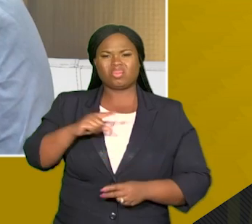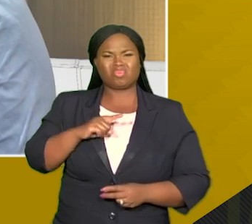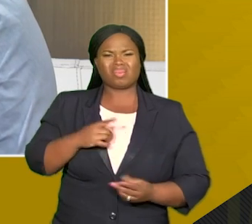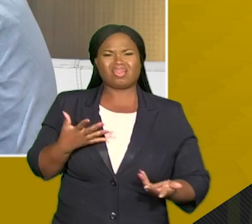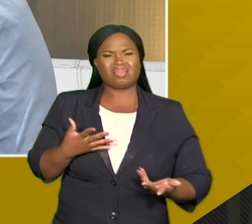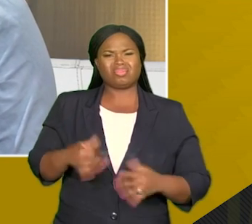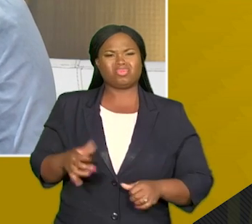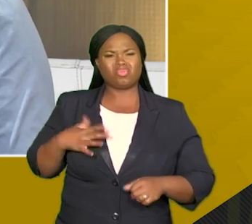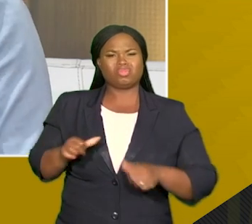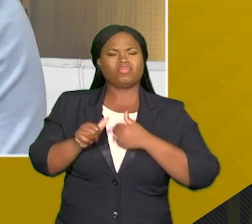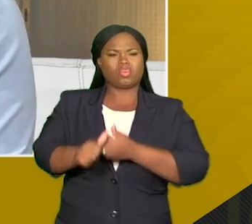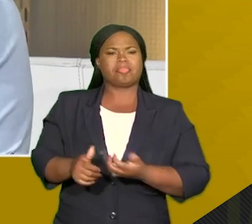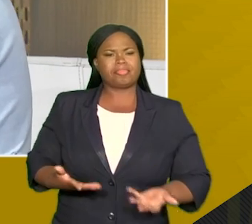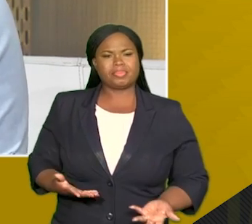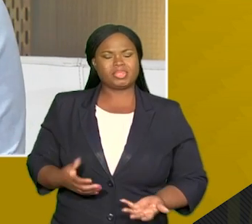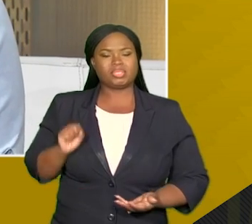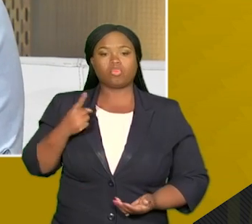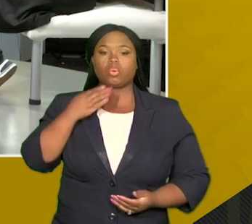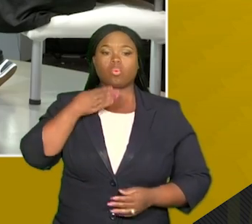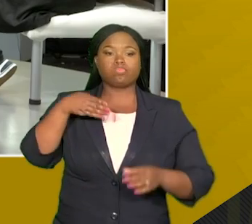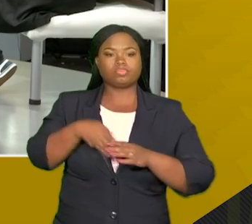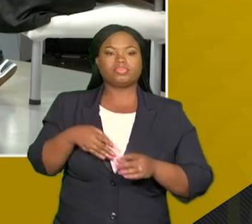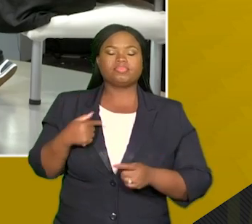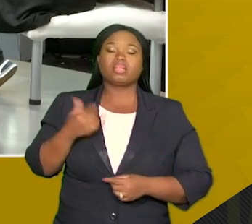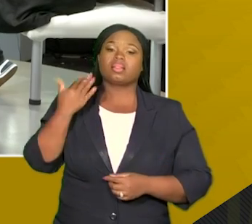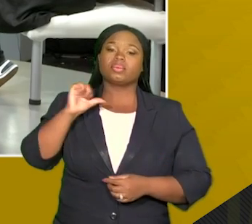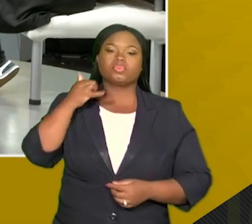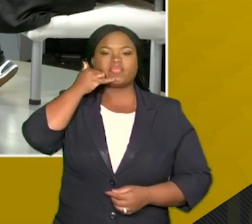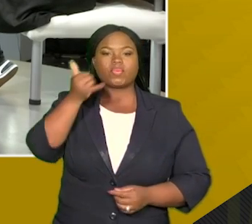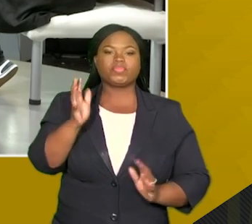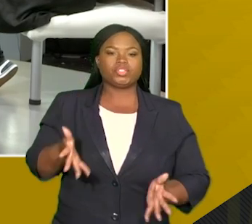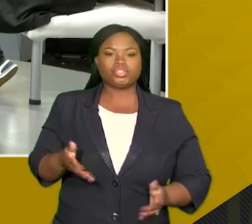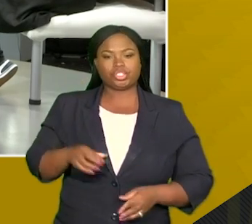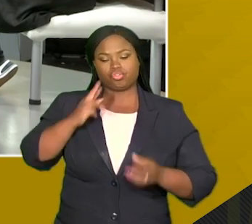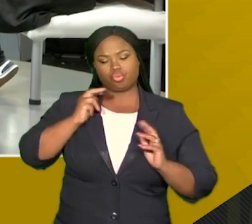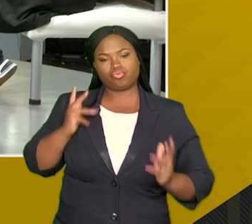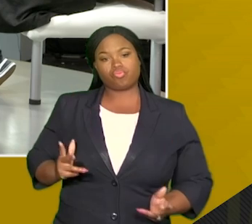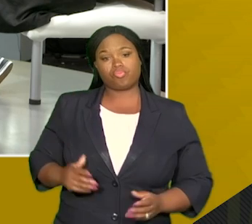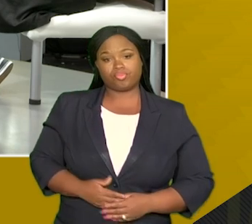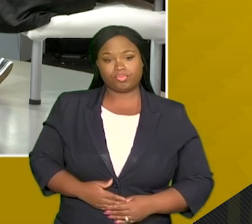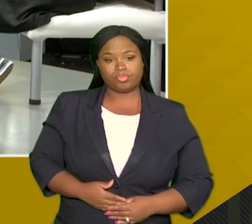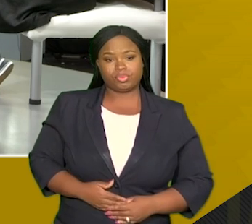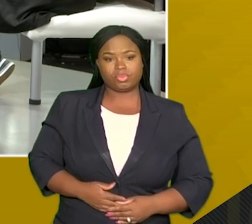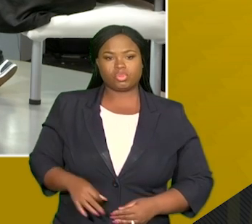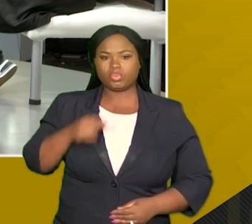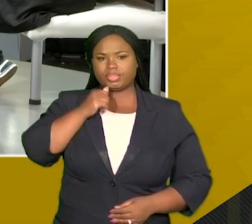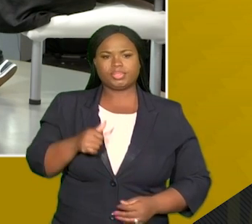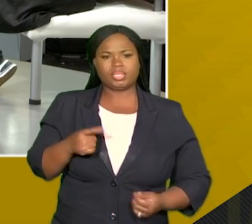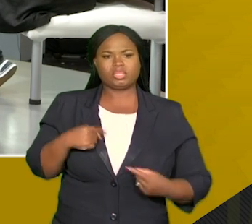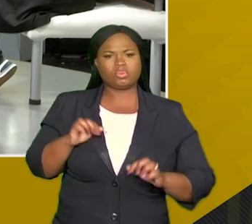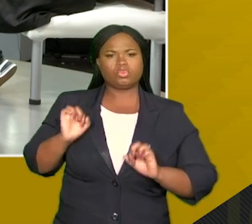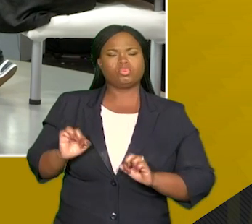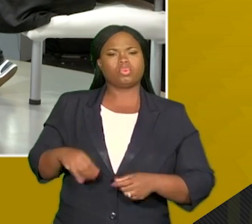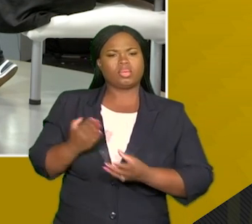that? That's that from the police. Yes, I did that's call last week Thursday, and that's the response you got. Yes, I didn't watch Farah case, but file